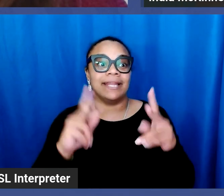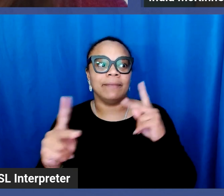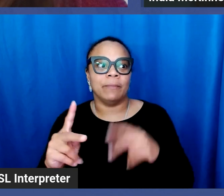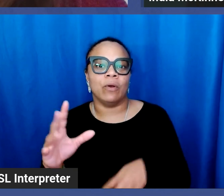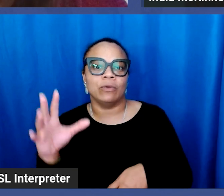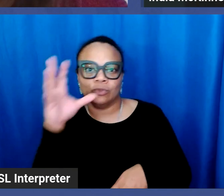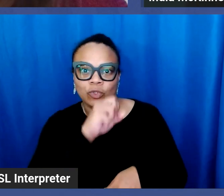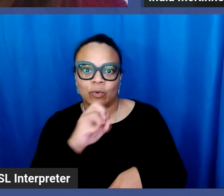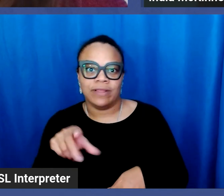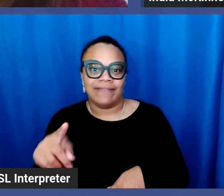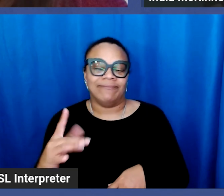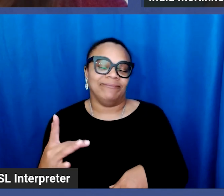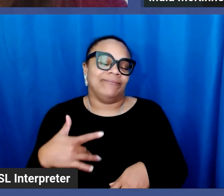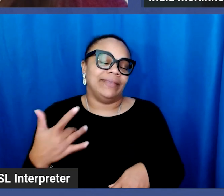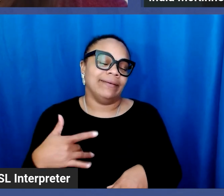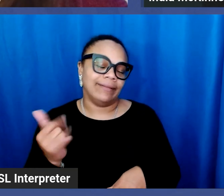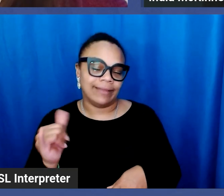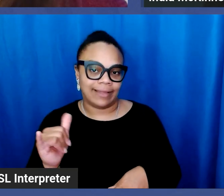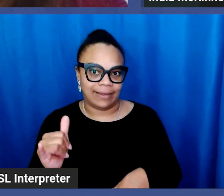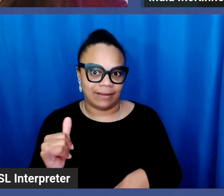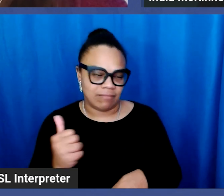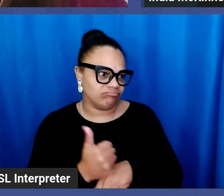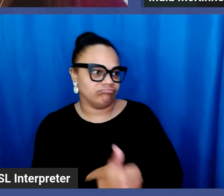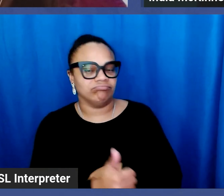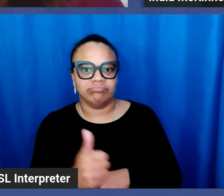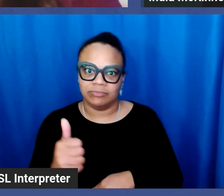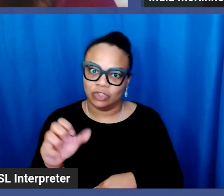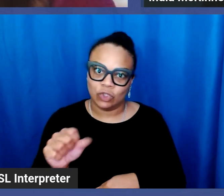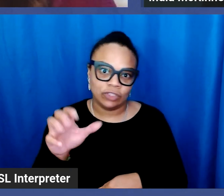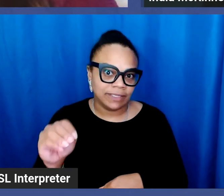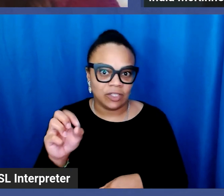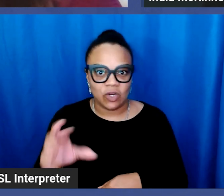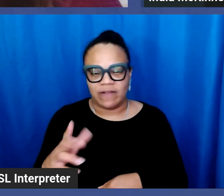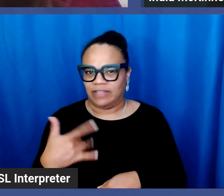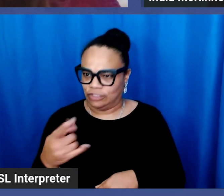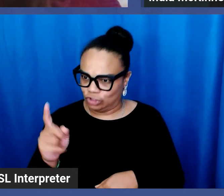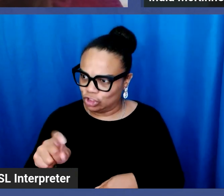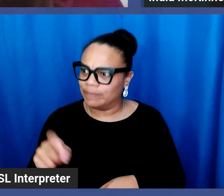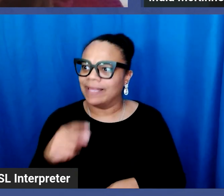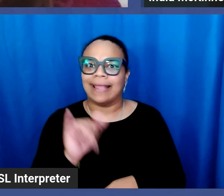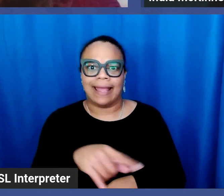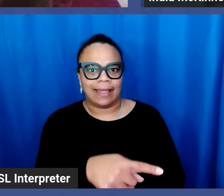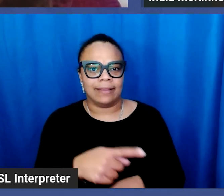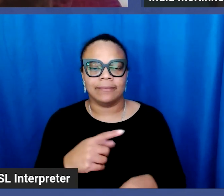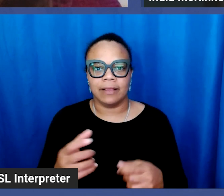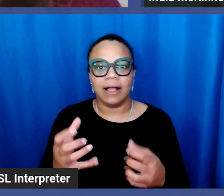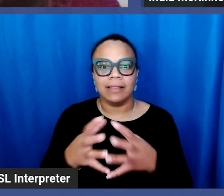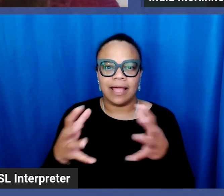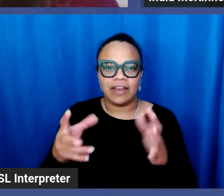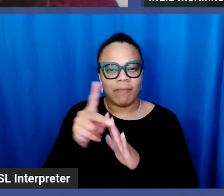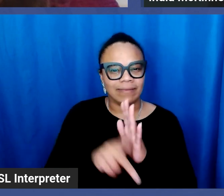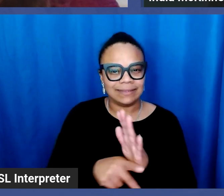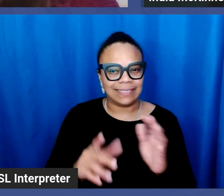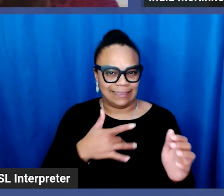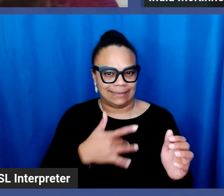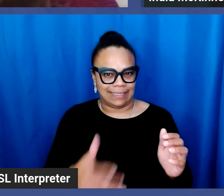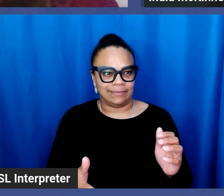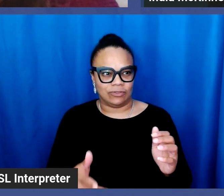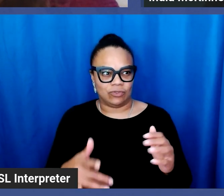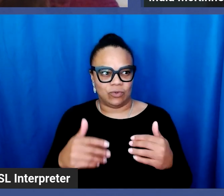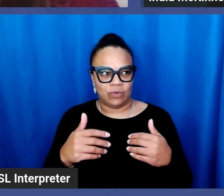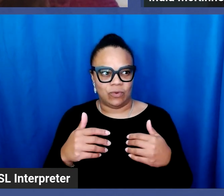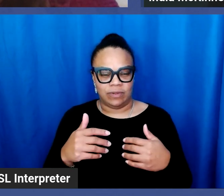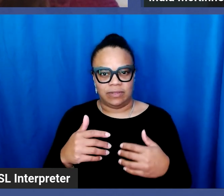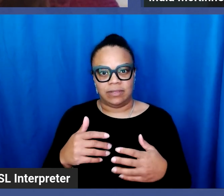is, or they feel like it should be. And quite a lot of politics and policy is driven by what people feel should be